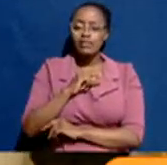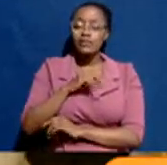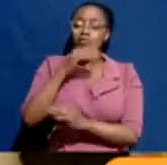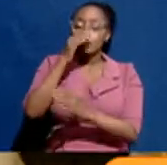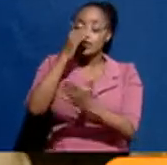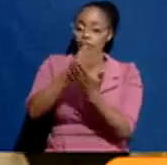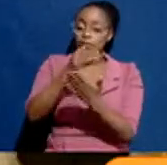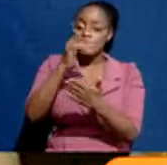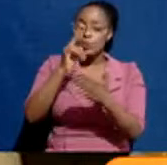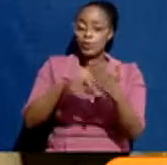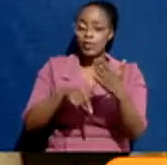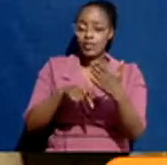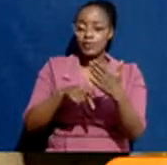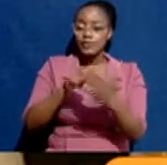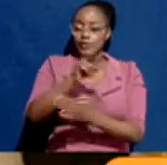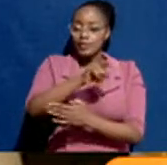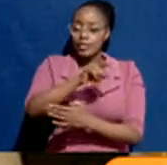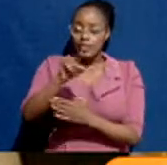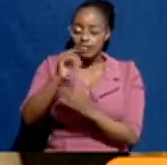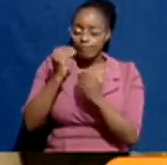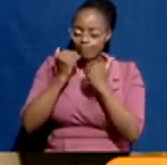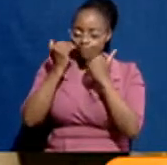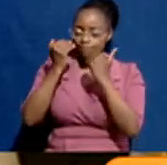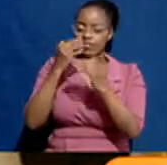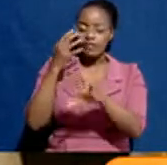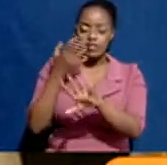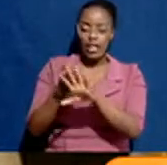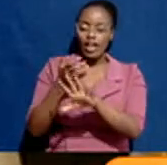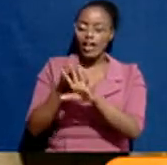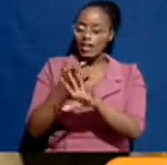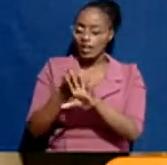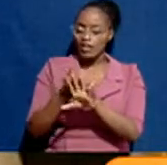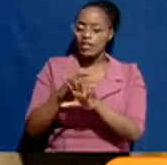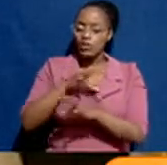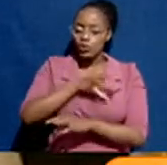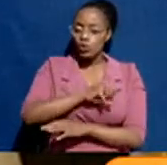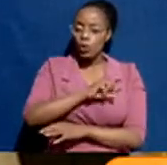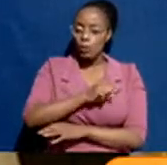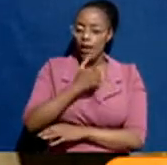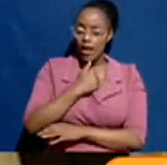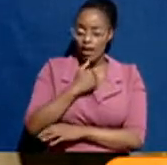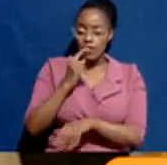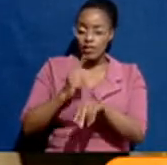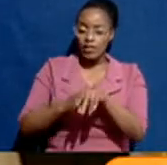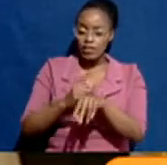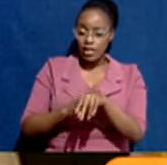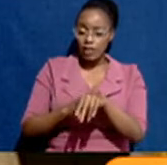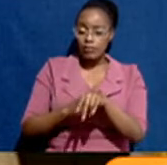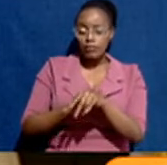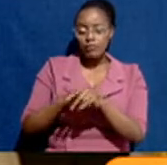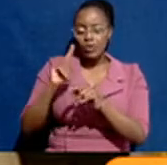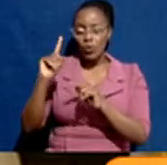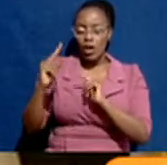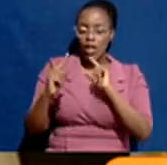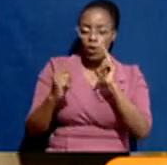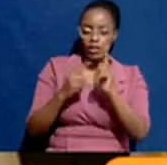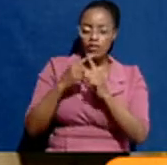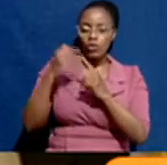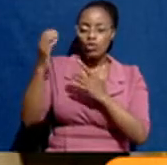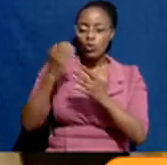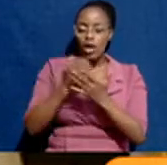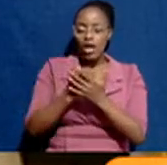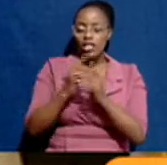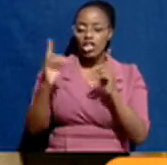fact is this pressure is very hard to bear. So once in a while you want to employ